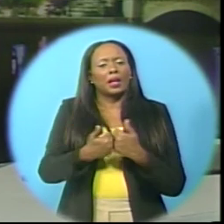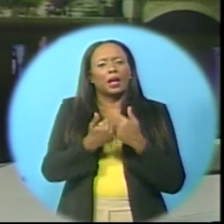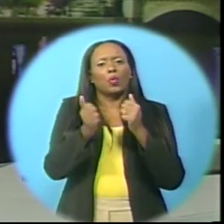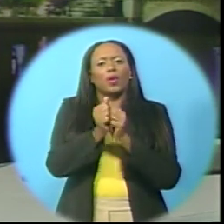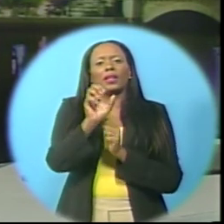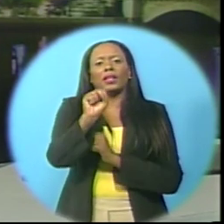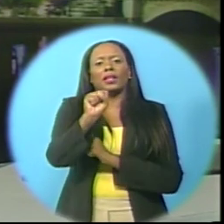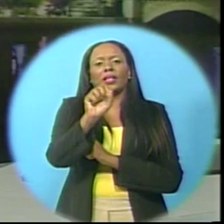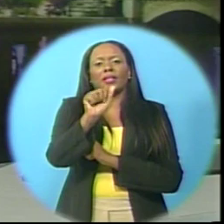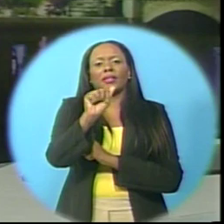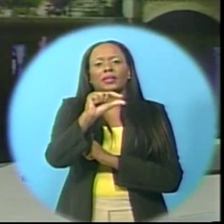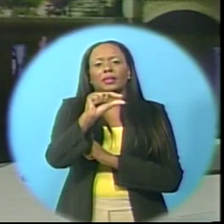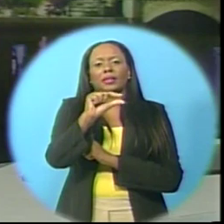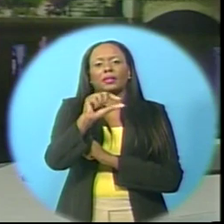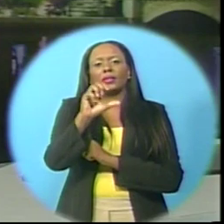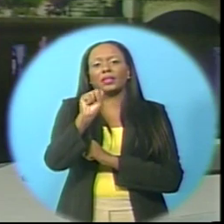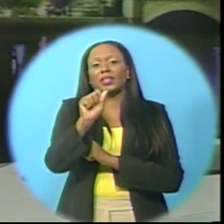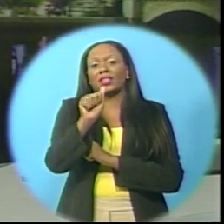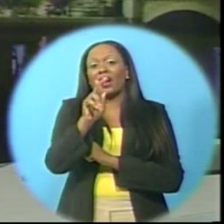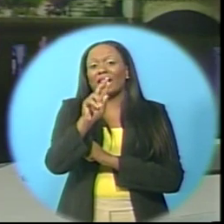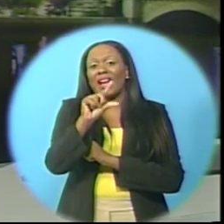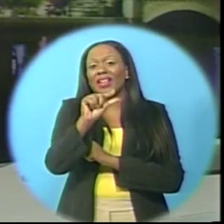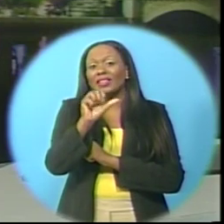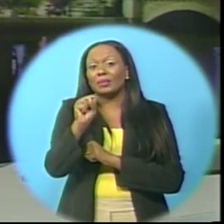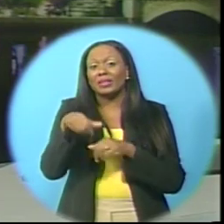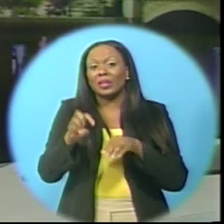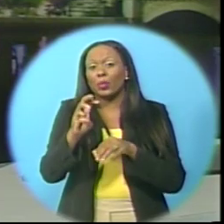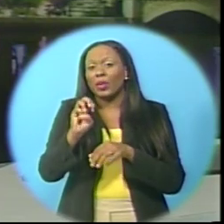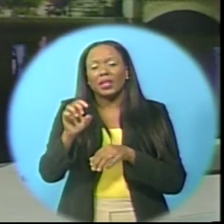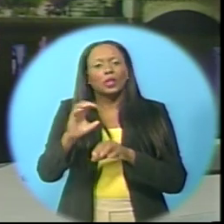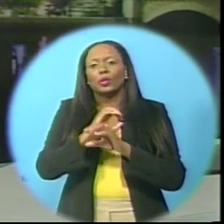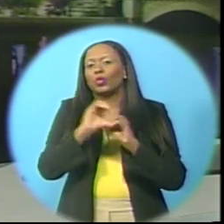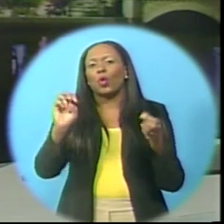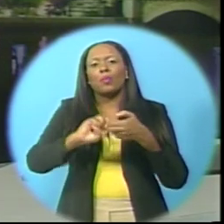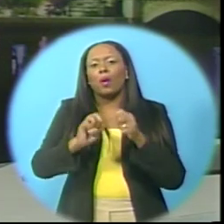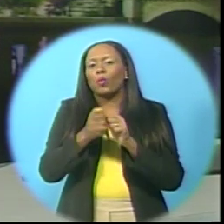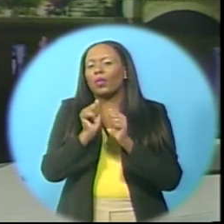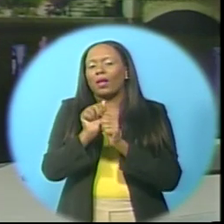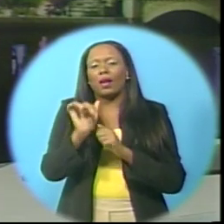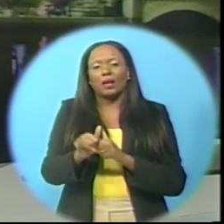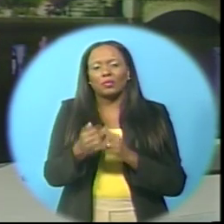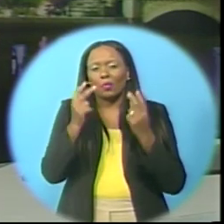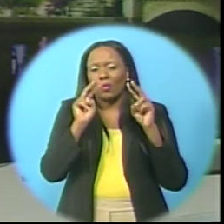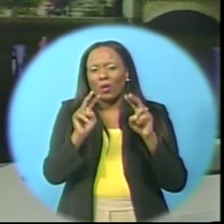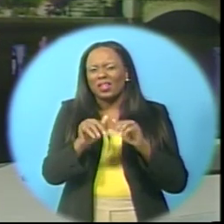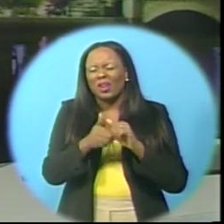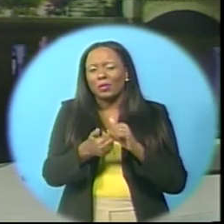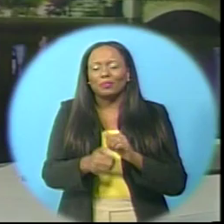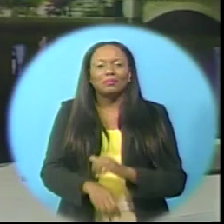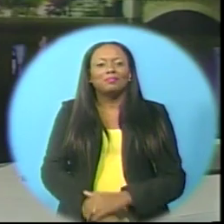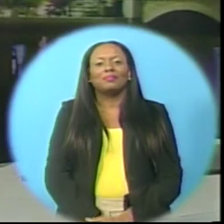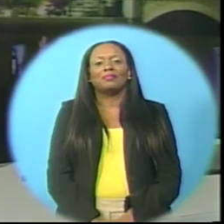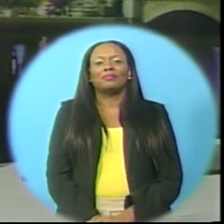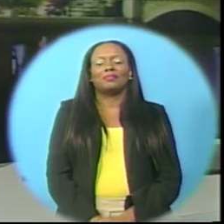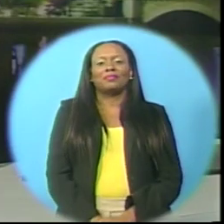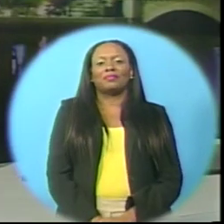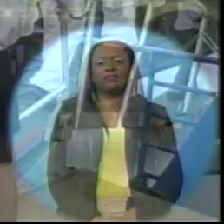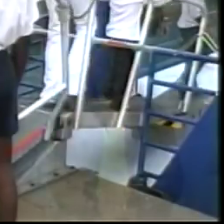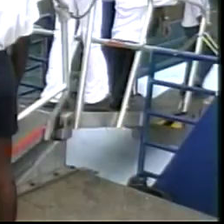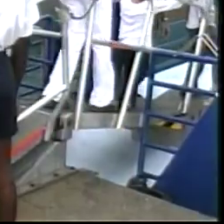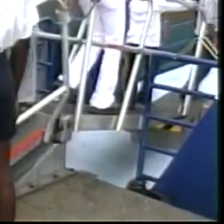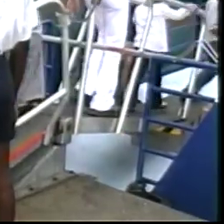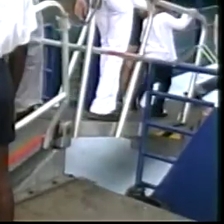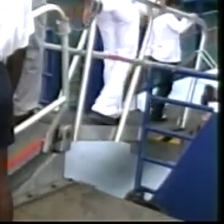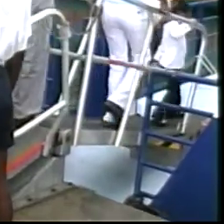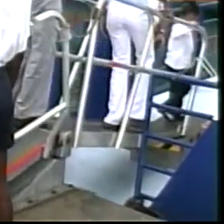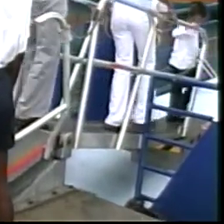operations says it has so far had no challenges from the sargassum seaweed. We hear again from Ryan. Officials